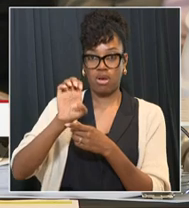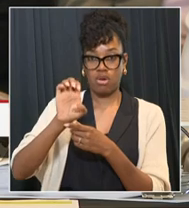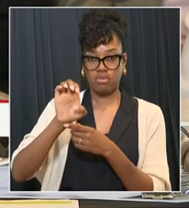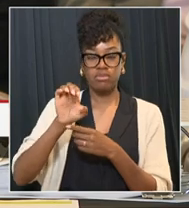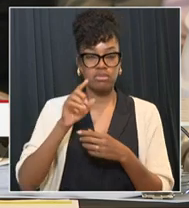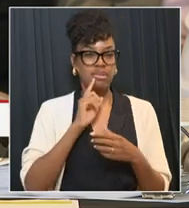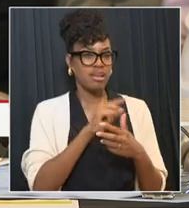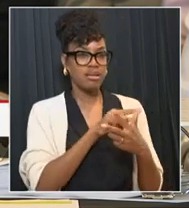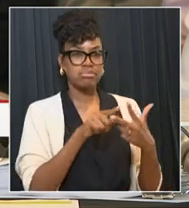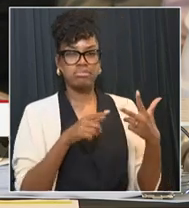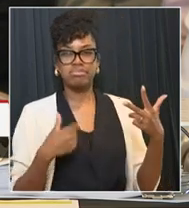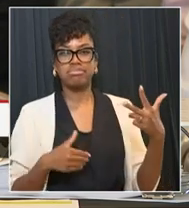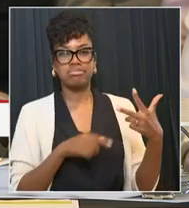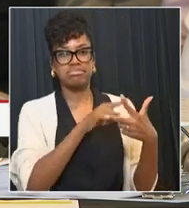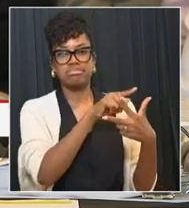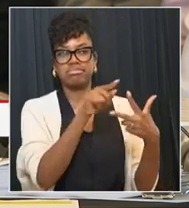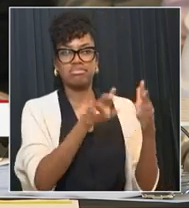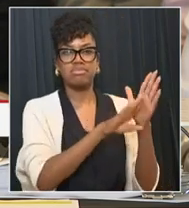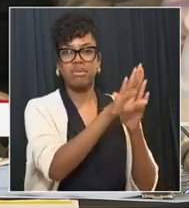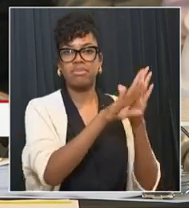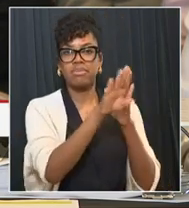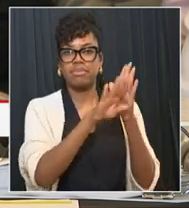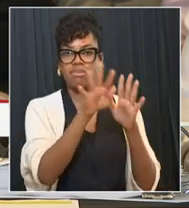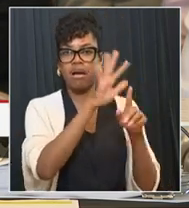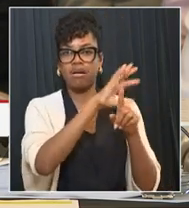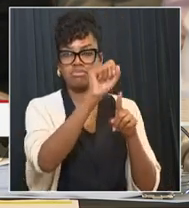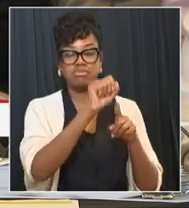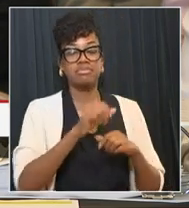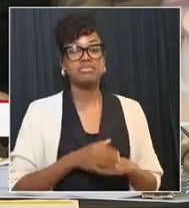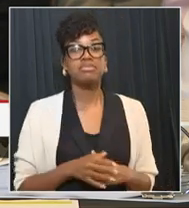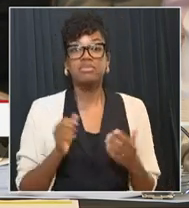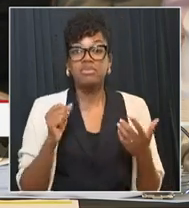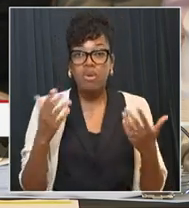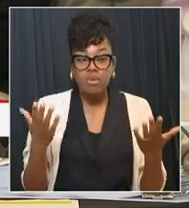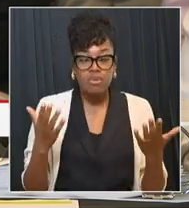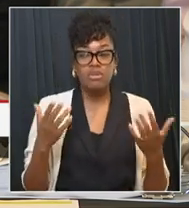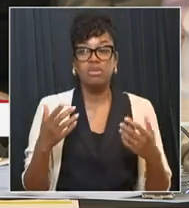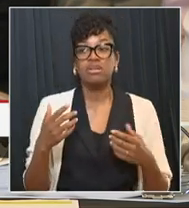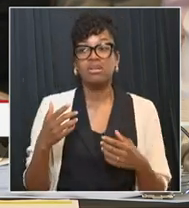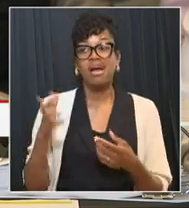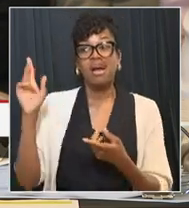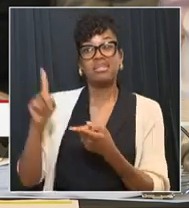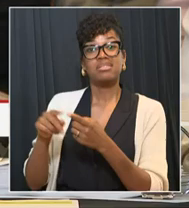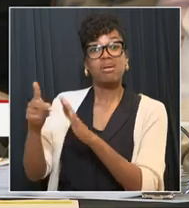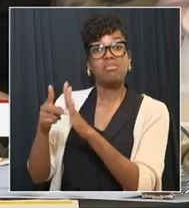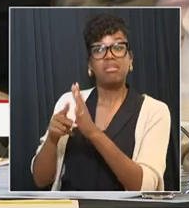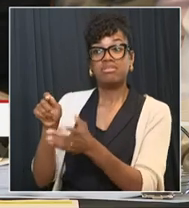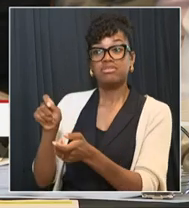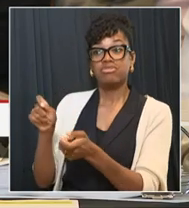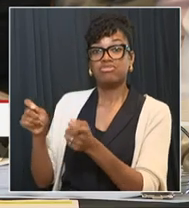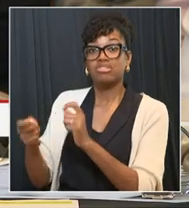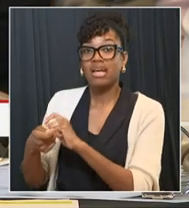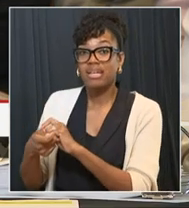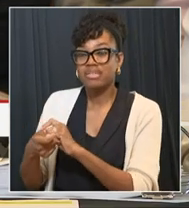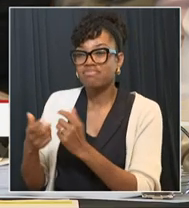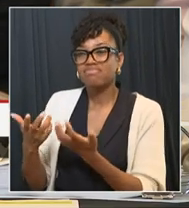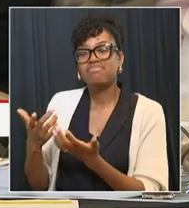to add about that, because until these policies change, it's hard to